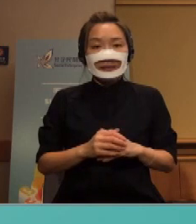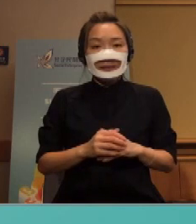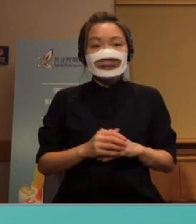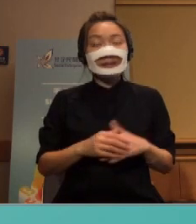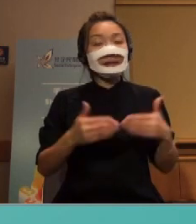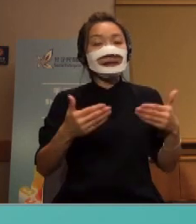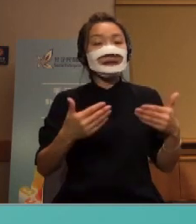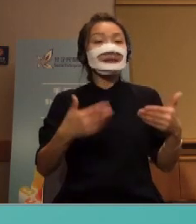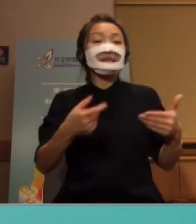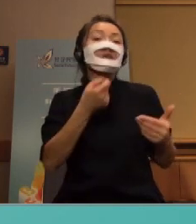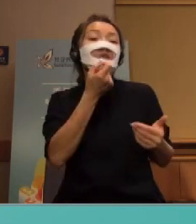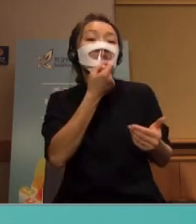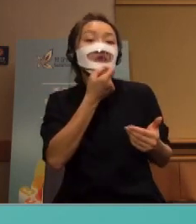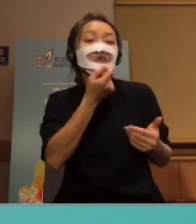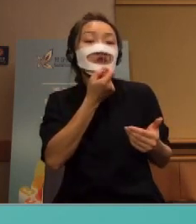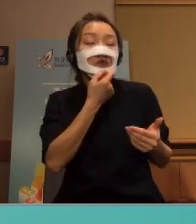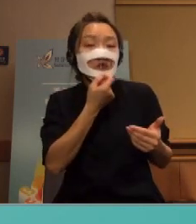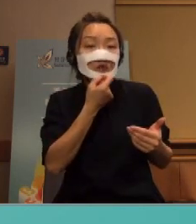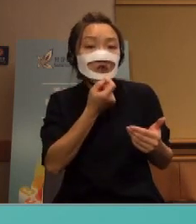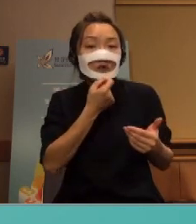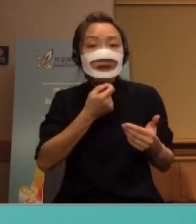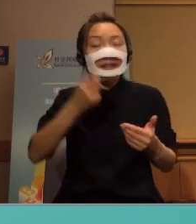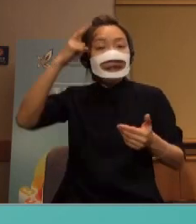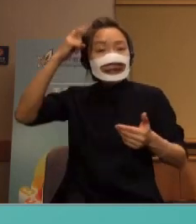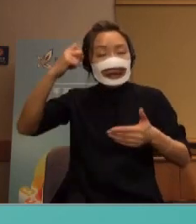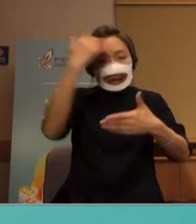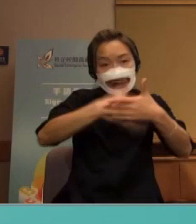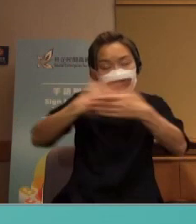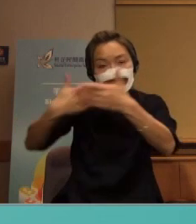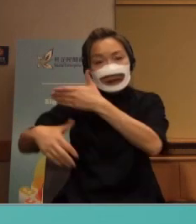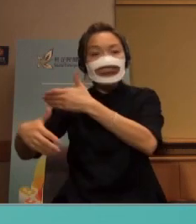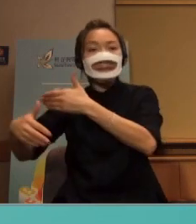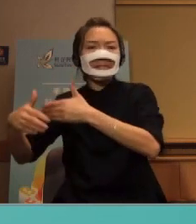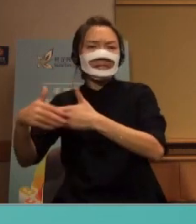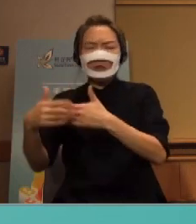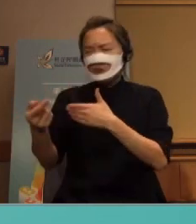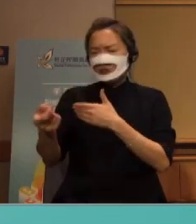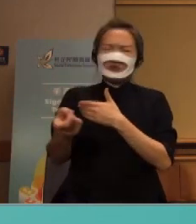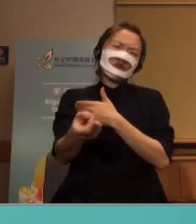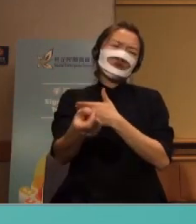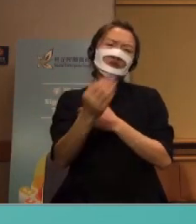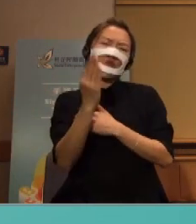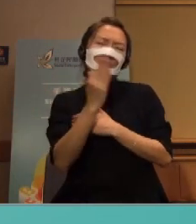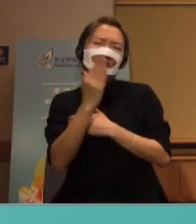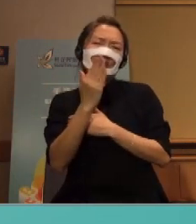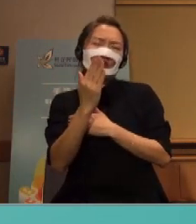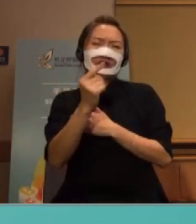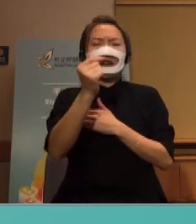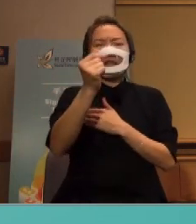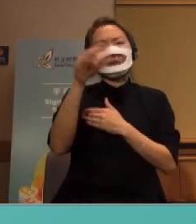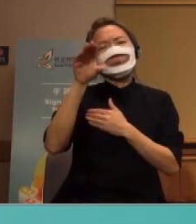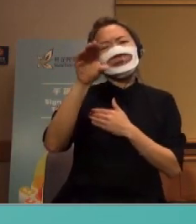in the world, like people here sitting down, actually to participate. You guys can actually earn economic income by drawing down